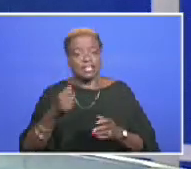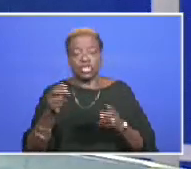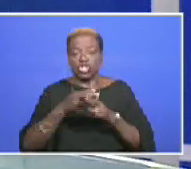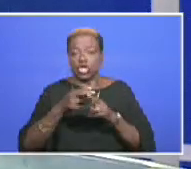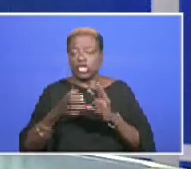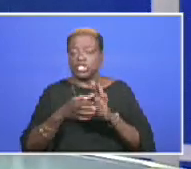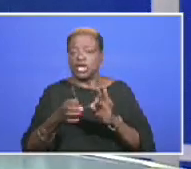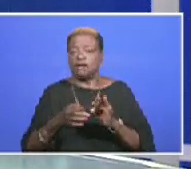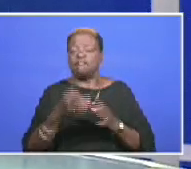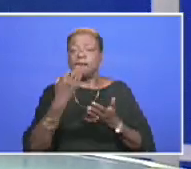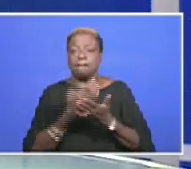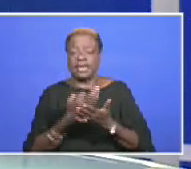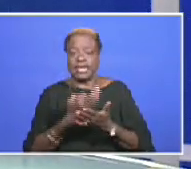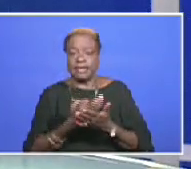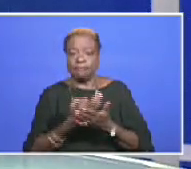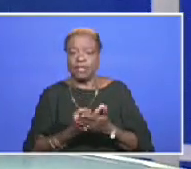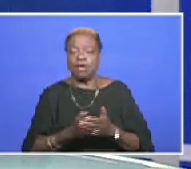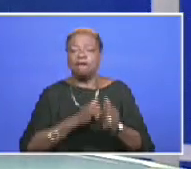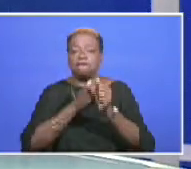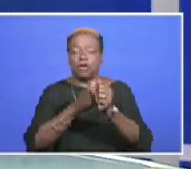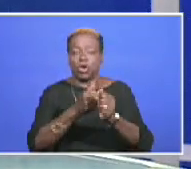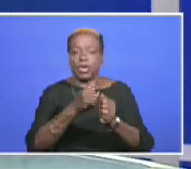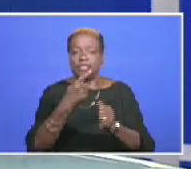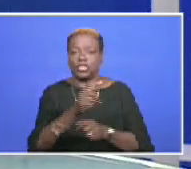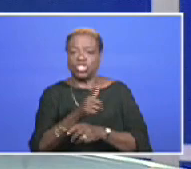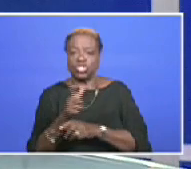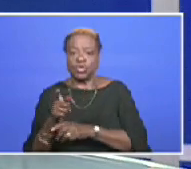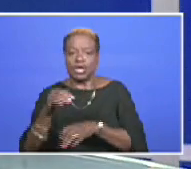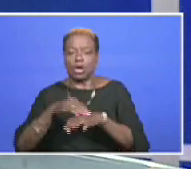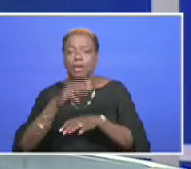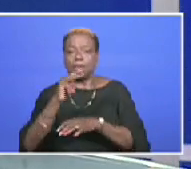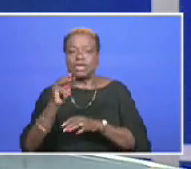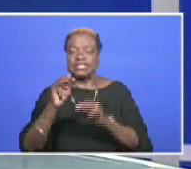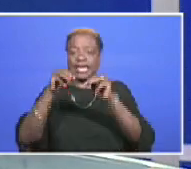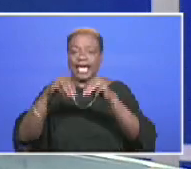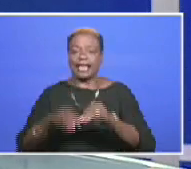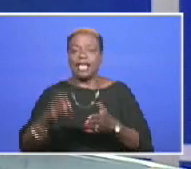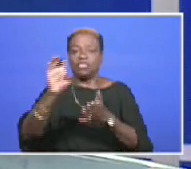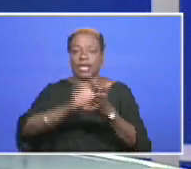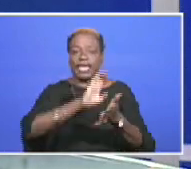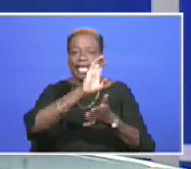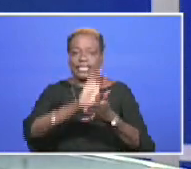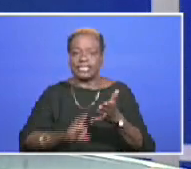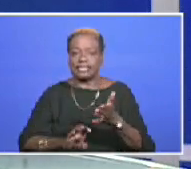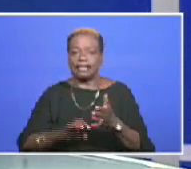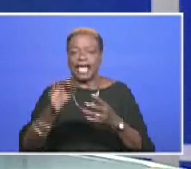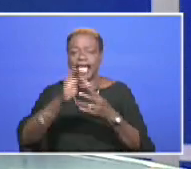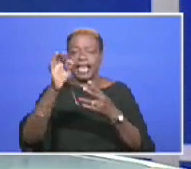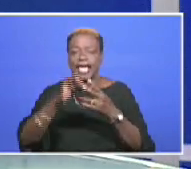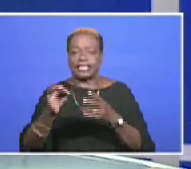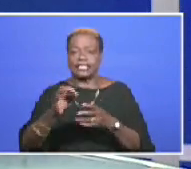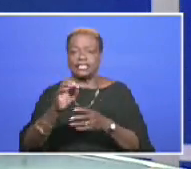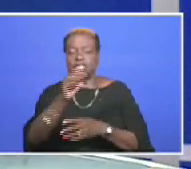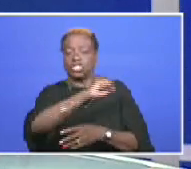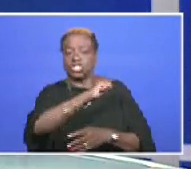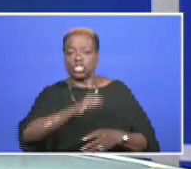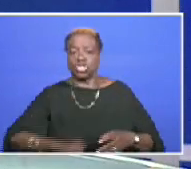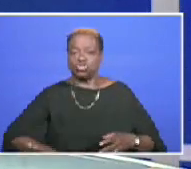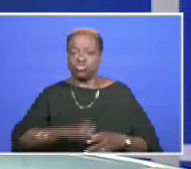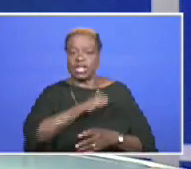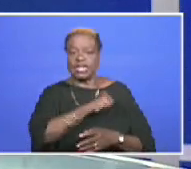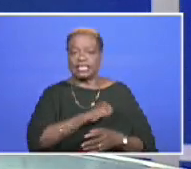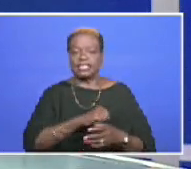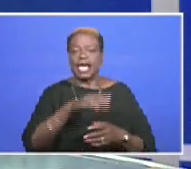Heights, the Princess Margaret Hospital was forced to cancel elective surgeries and admissions to focus primarily on